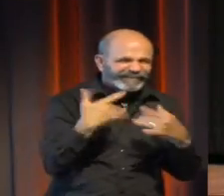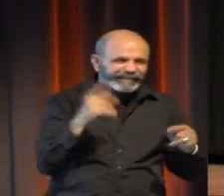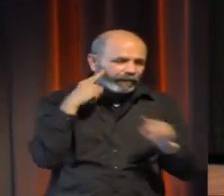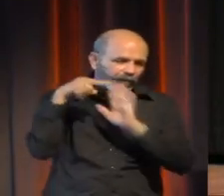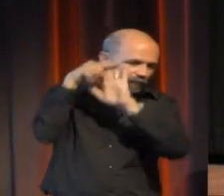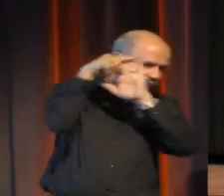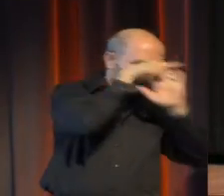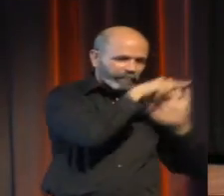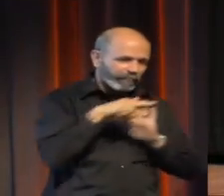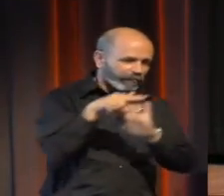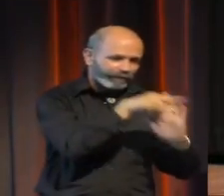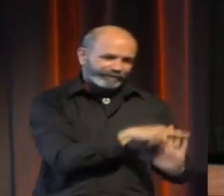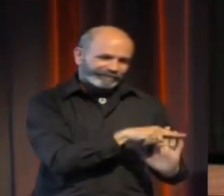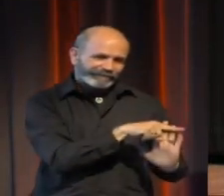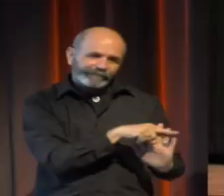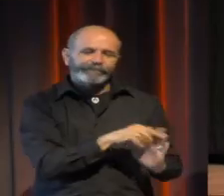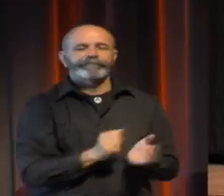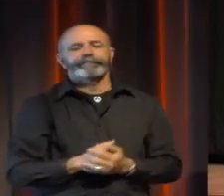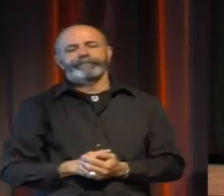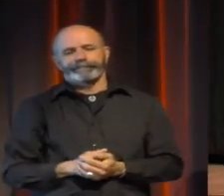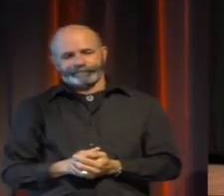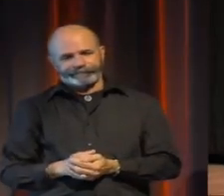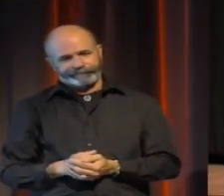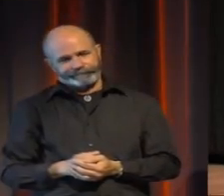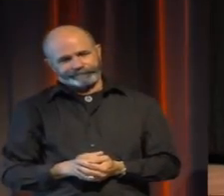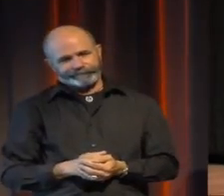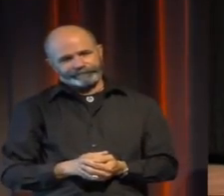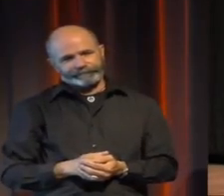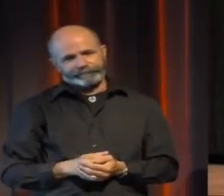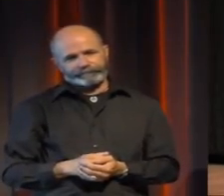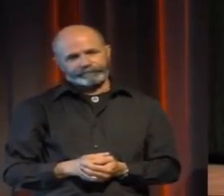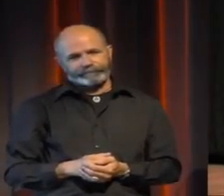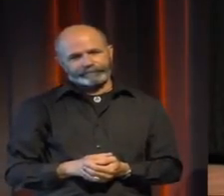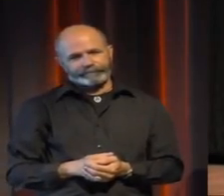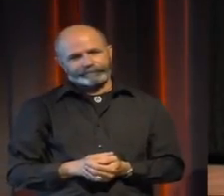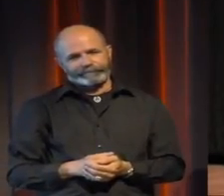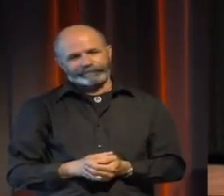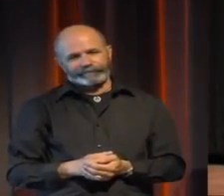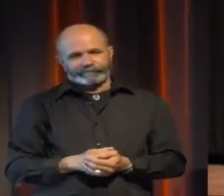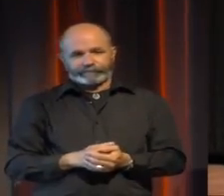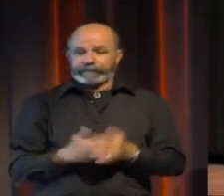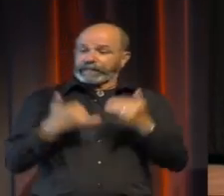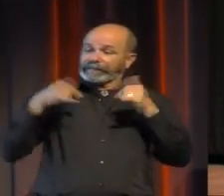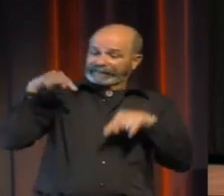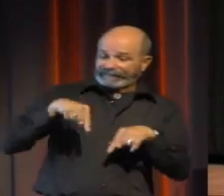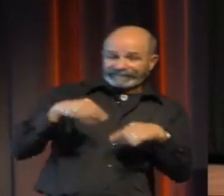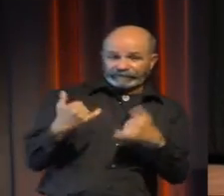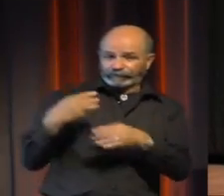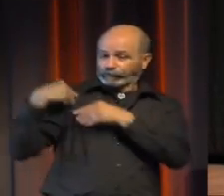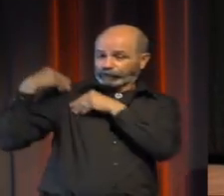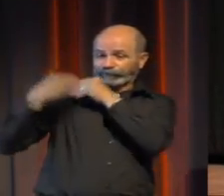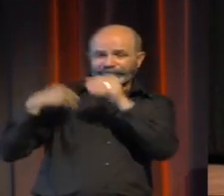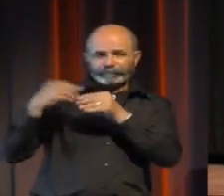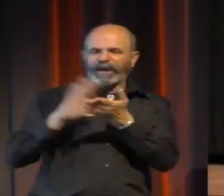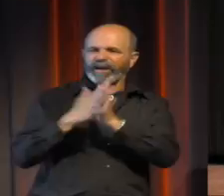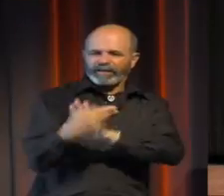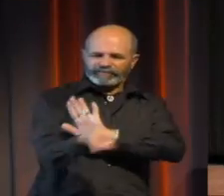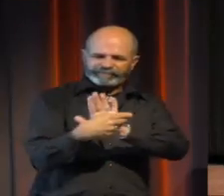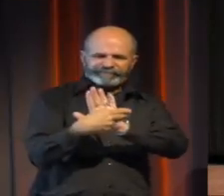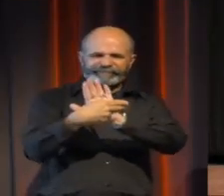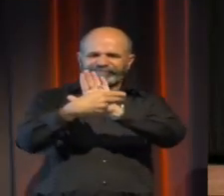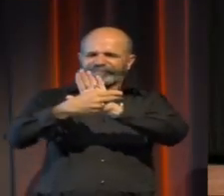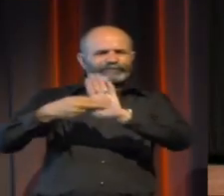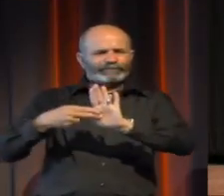on that. So what specifically is our generation being stereotyped with? Well, young people